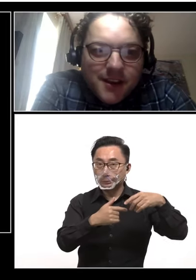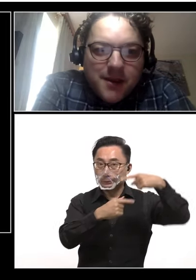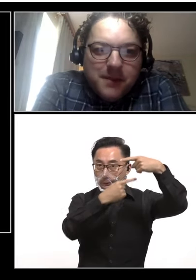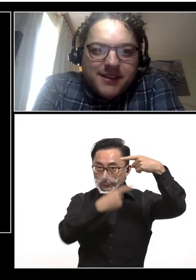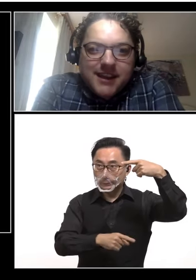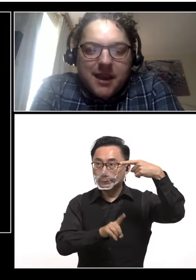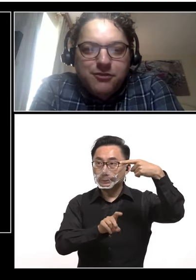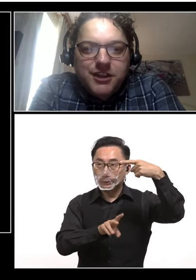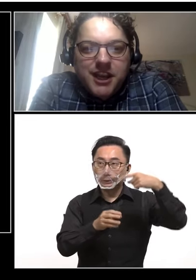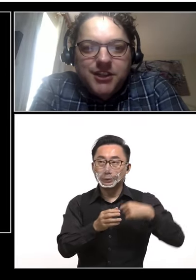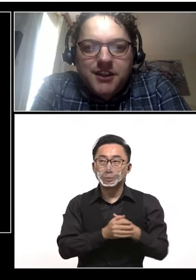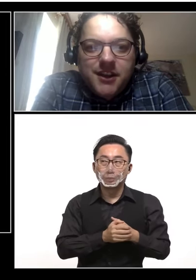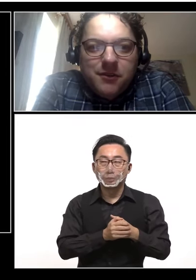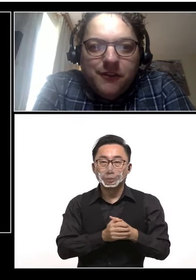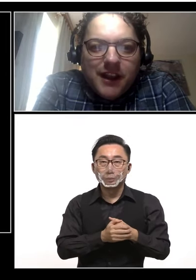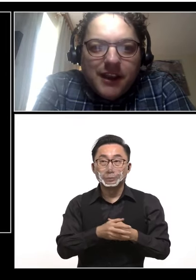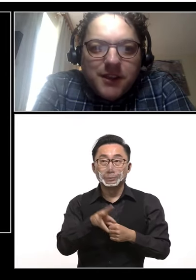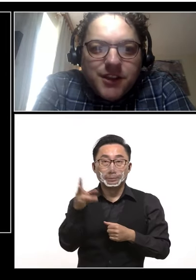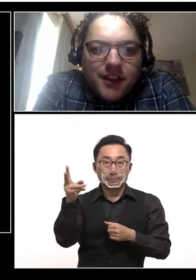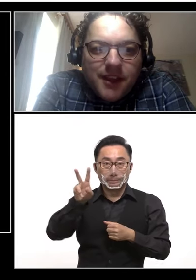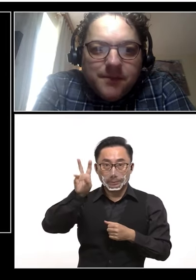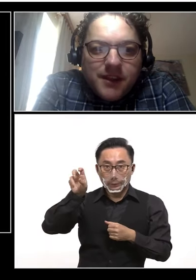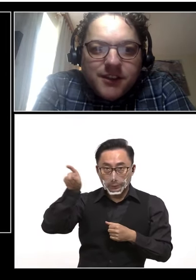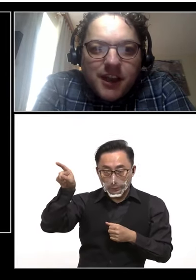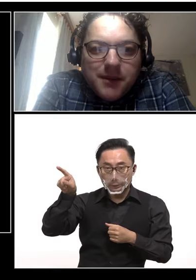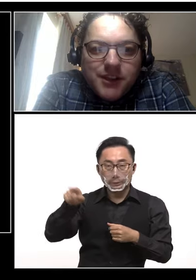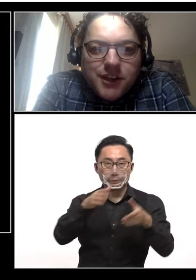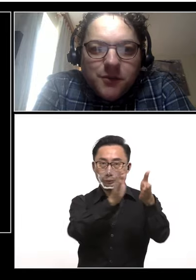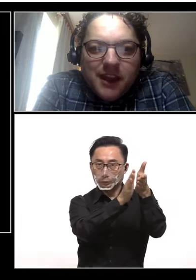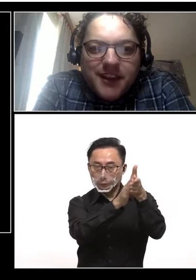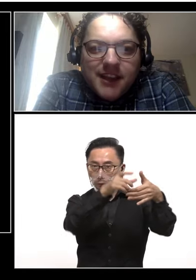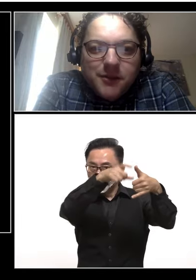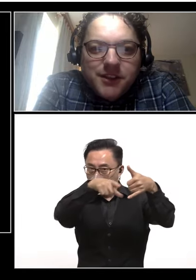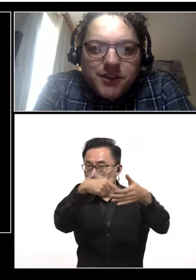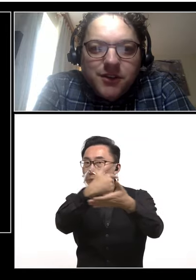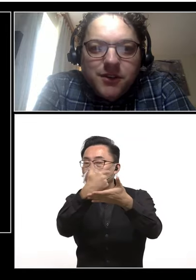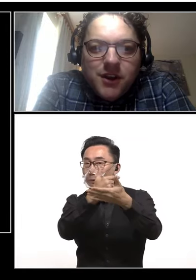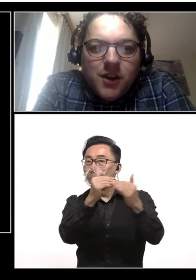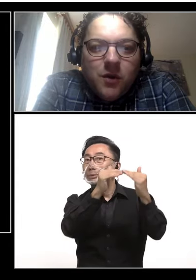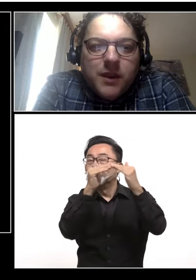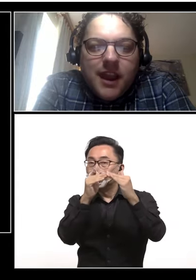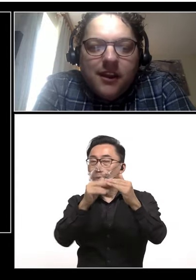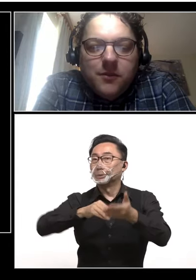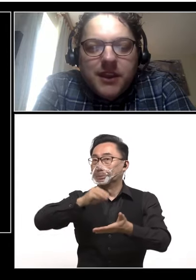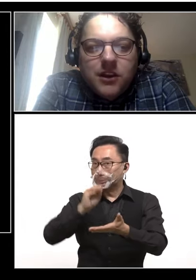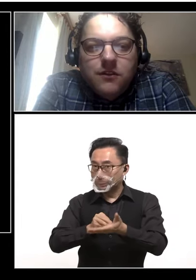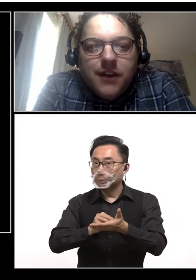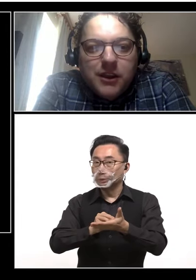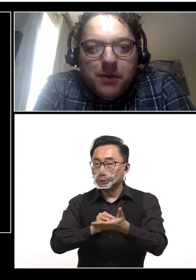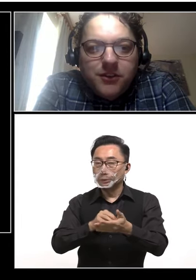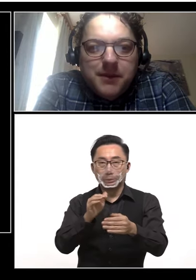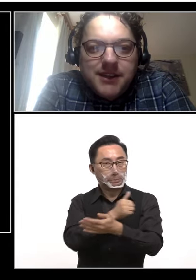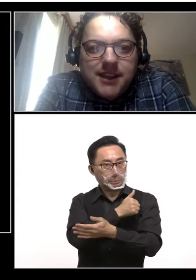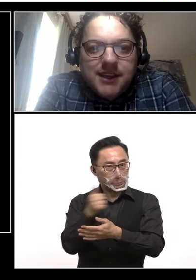is basically appreciation, we value each other, determination, we have a can-do attitude, we